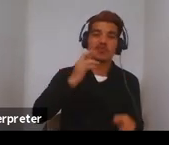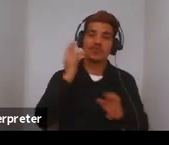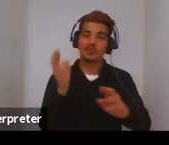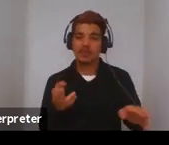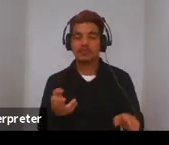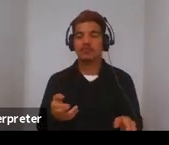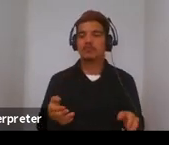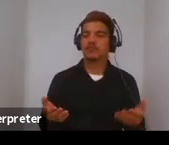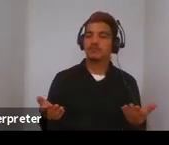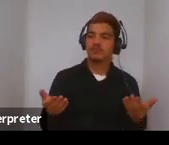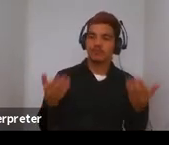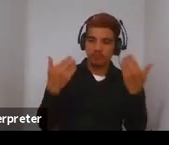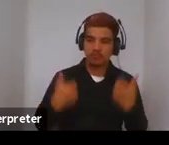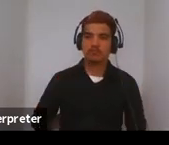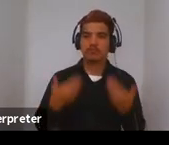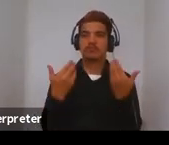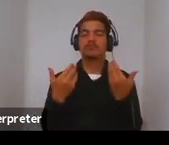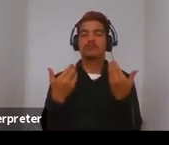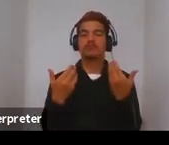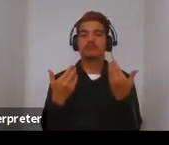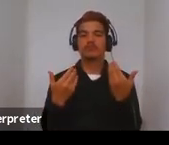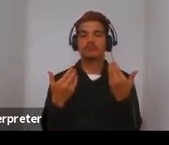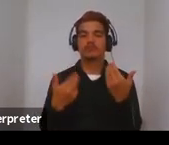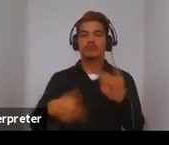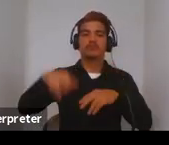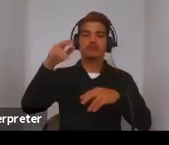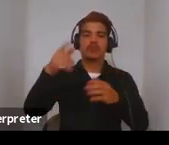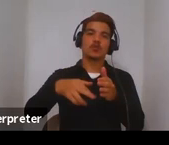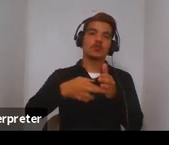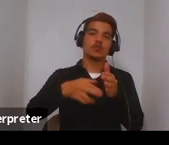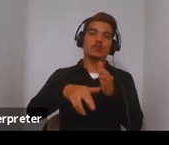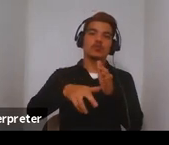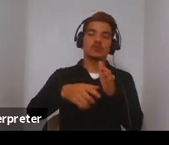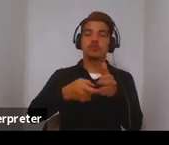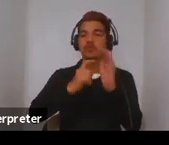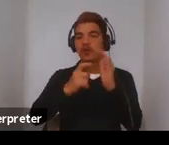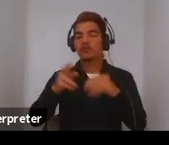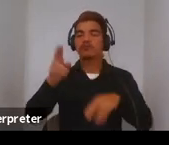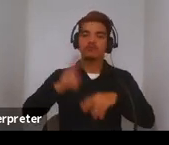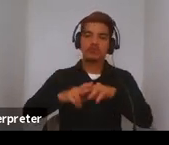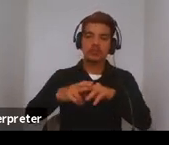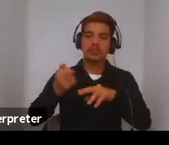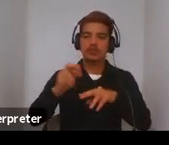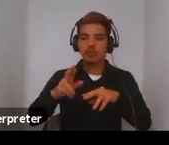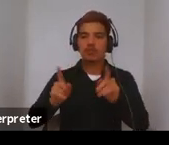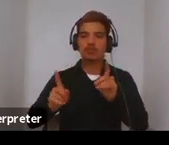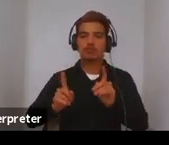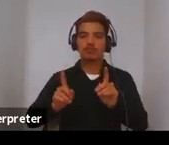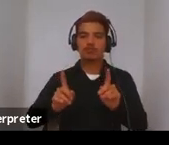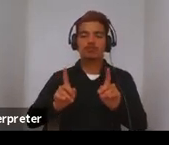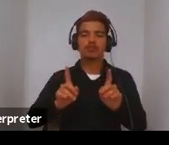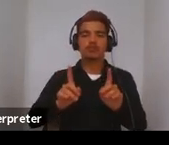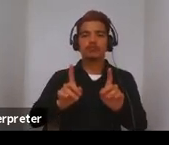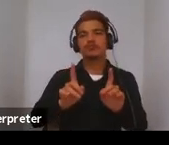present. That's going to require maybe sitting in on the ground or walking in a place where you feel comfortable,